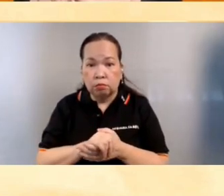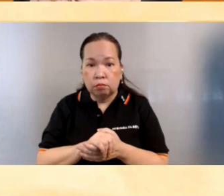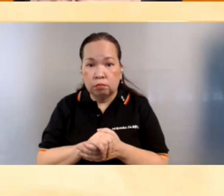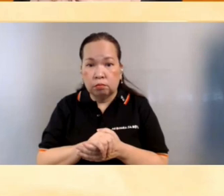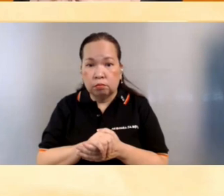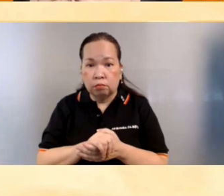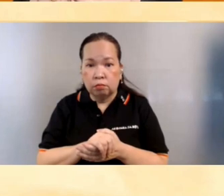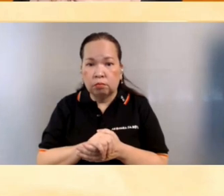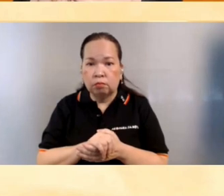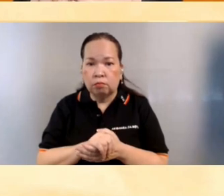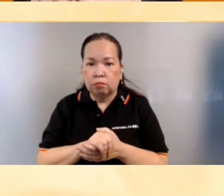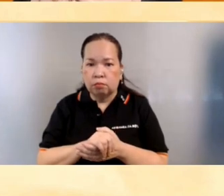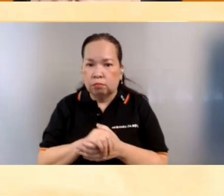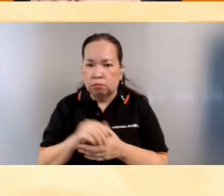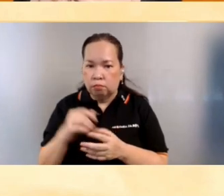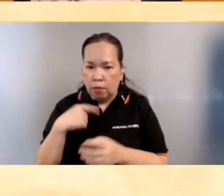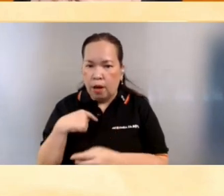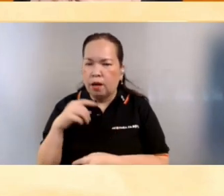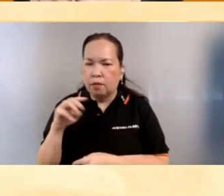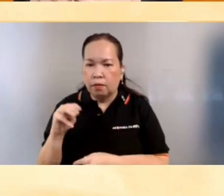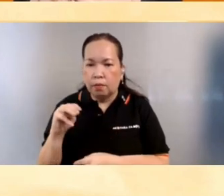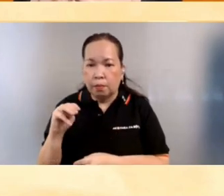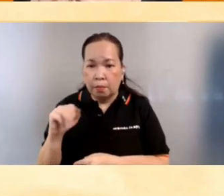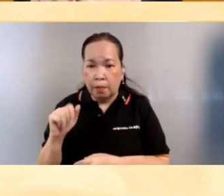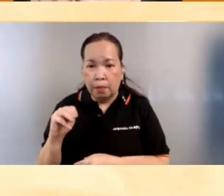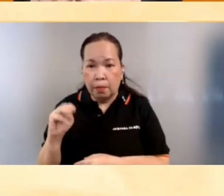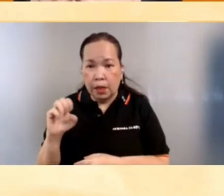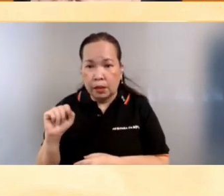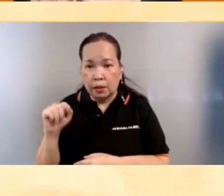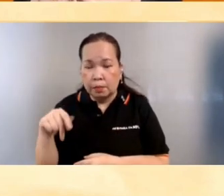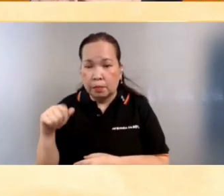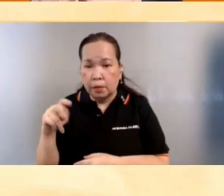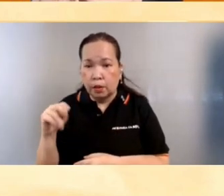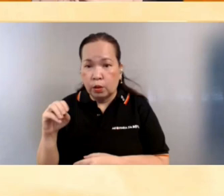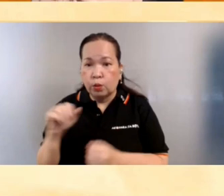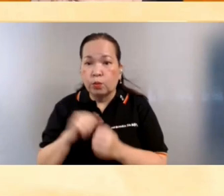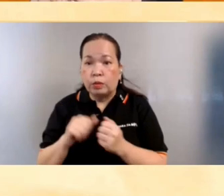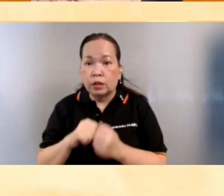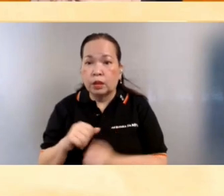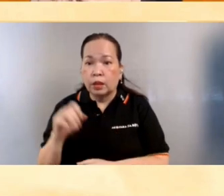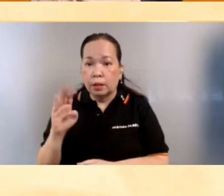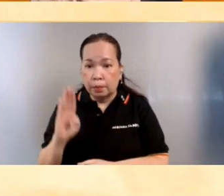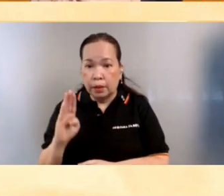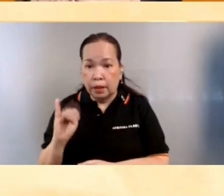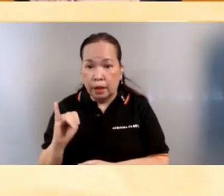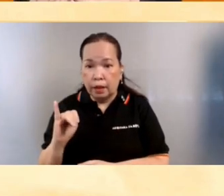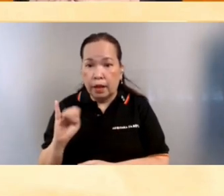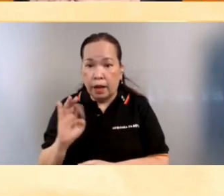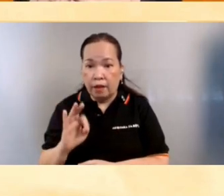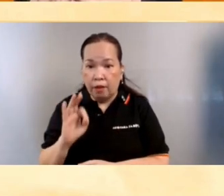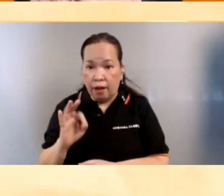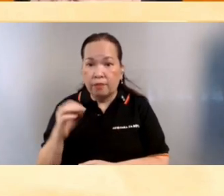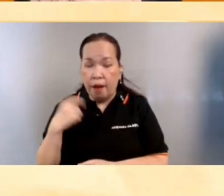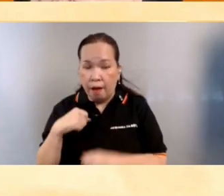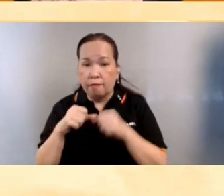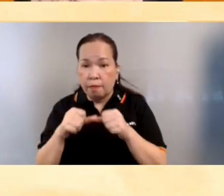Mama Sapano, and Sharif Saidona, where the Bangsamoro Islamic Freedom Fighters or the BIFF operates and